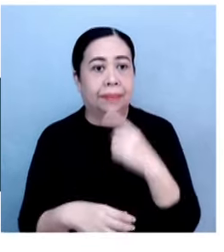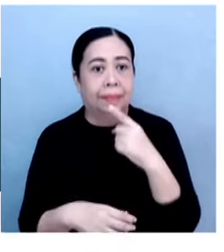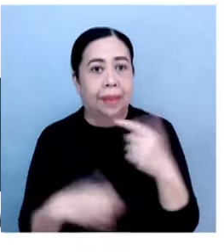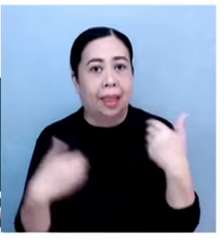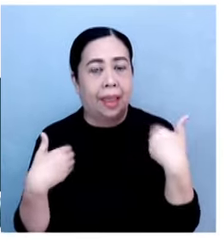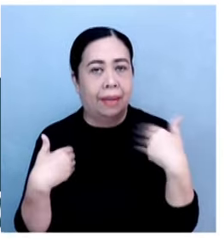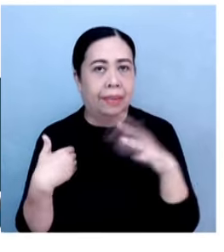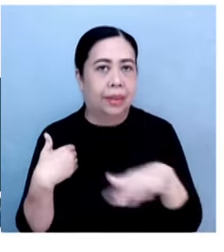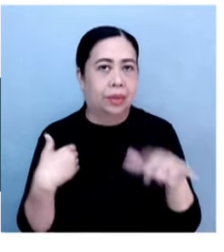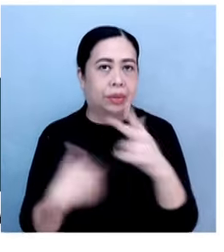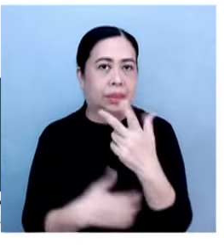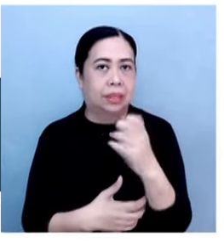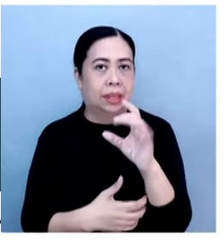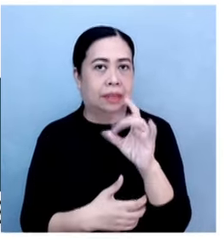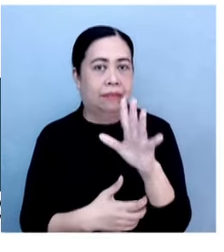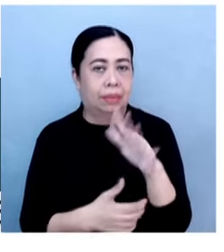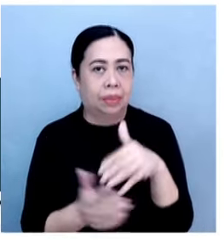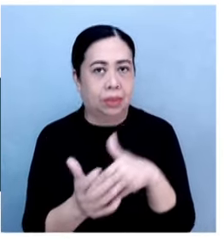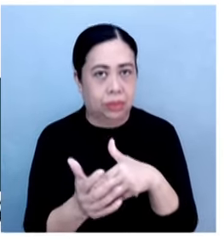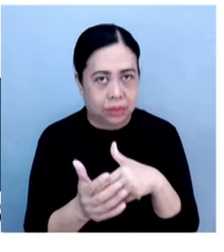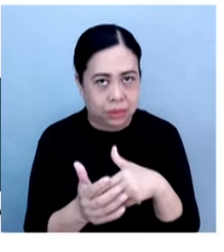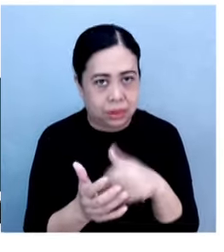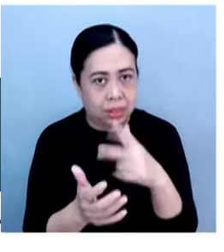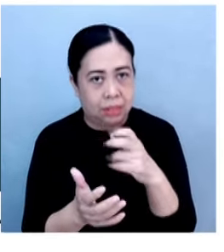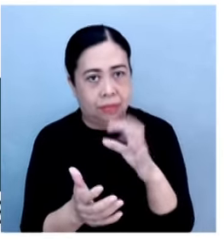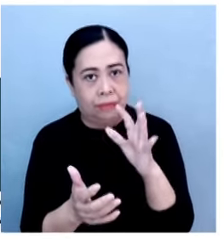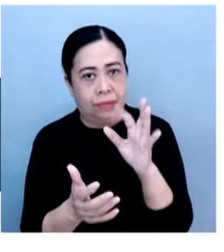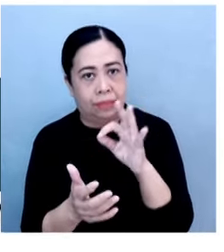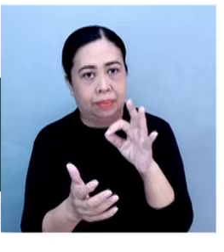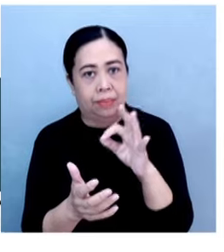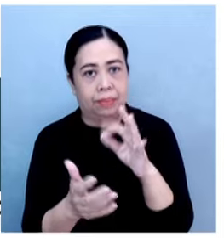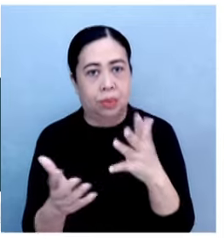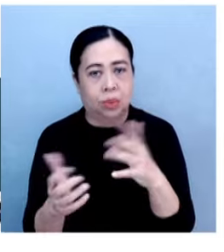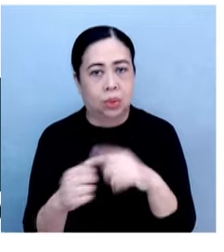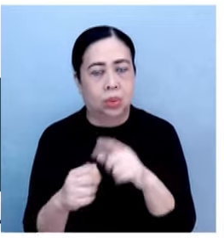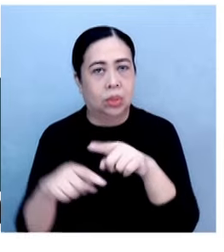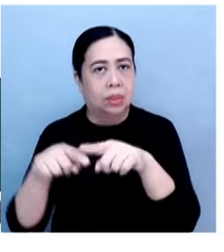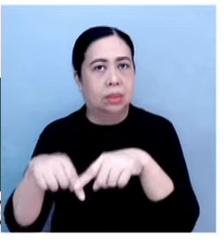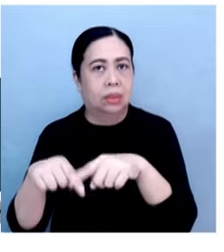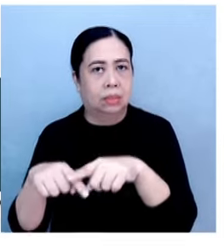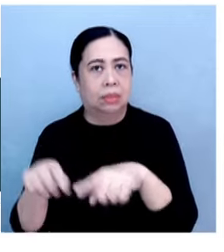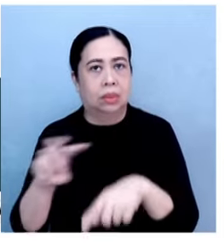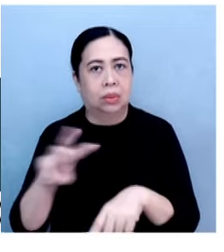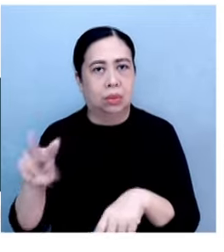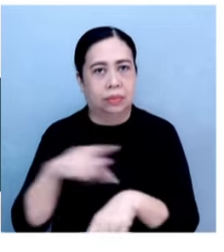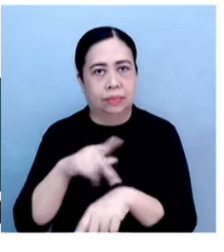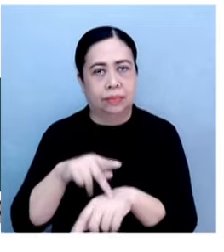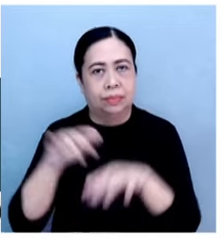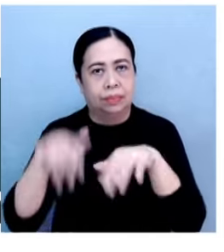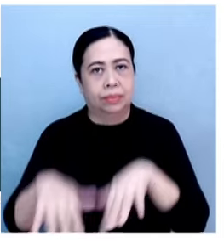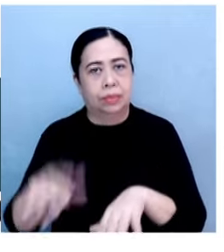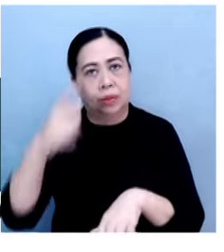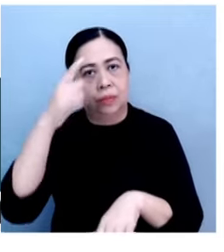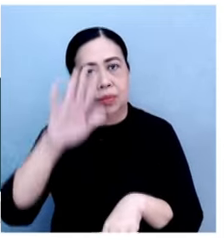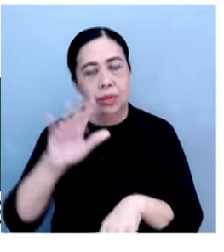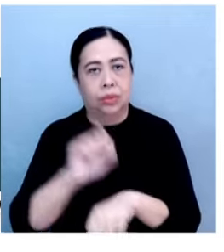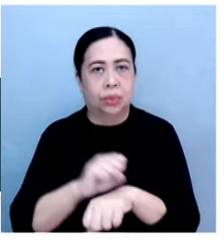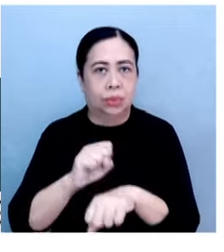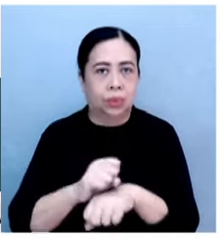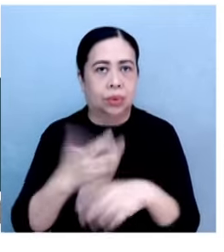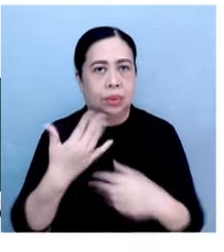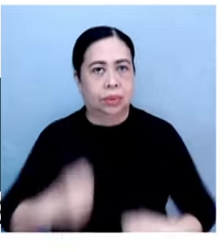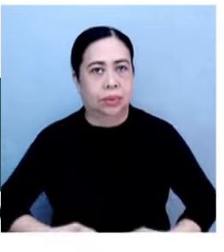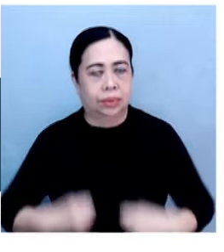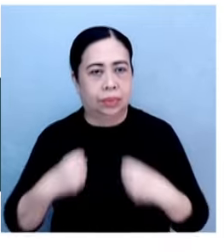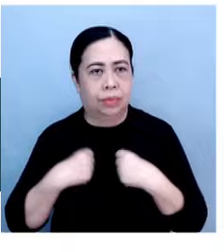around 385,300 Filipino fisher folk who depend on the West Philippine Sea for their livelihood. They catch